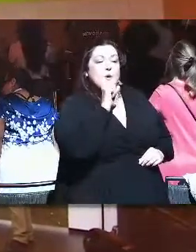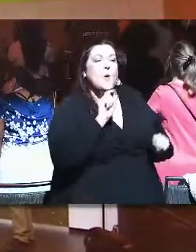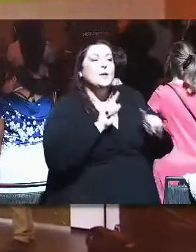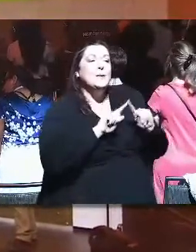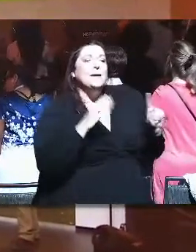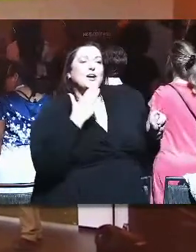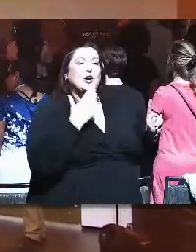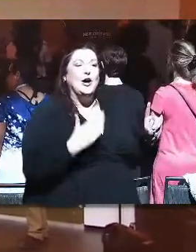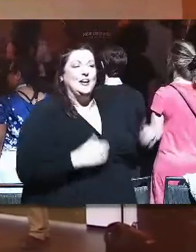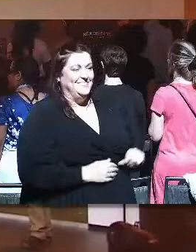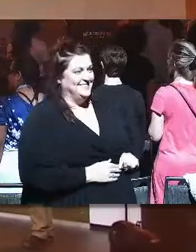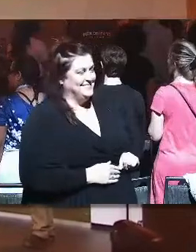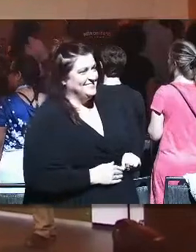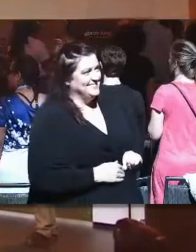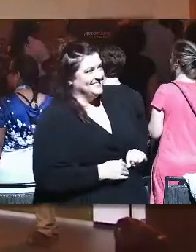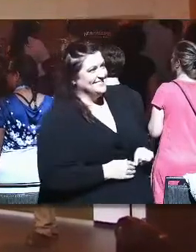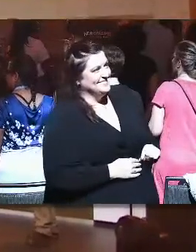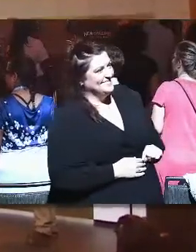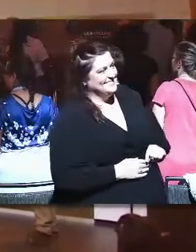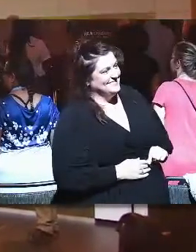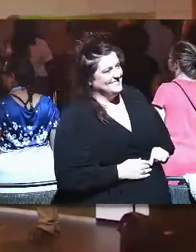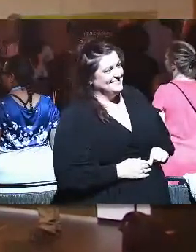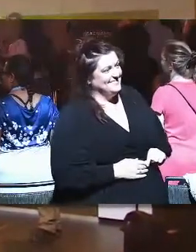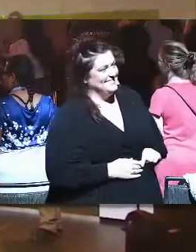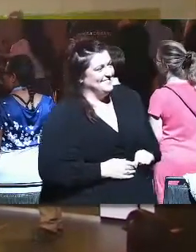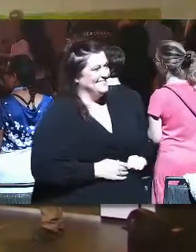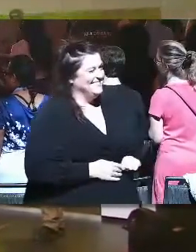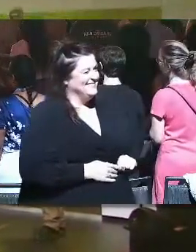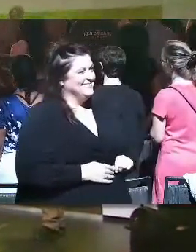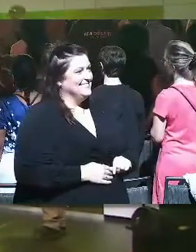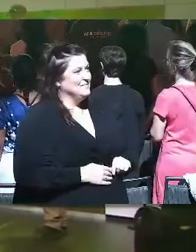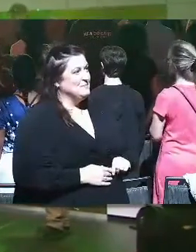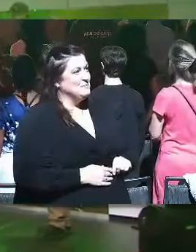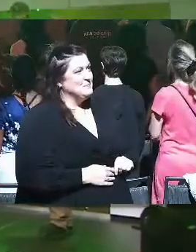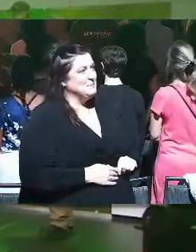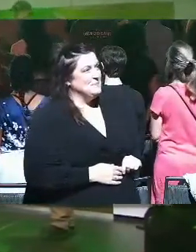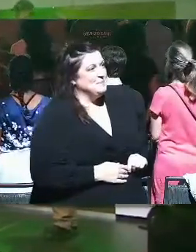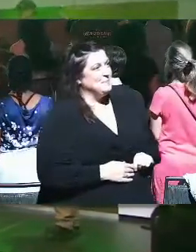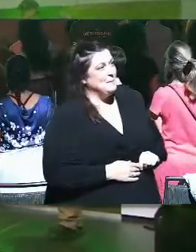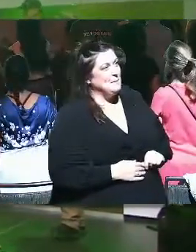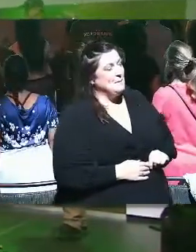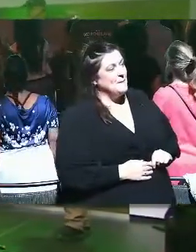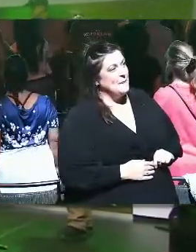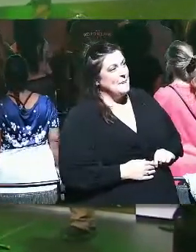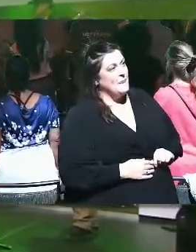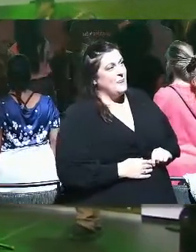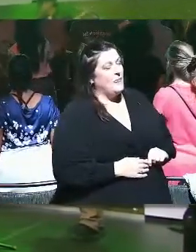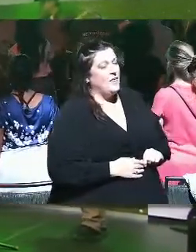Thank you.